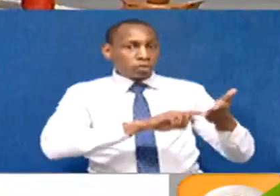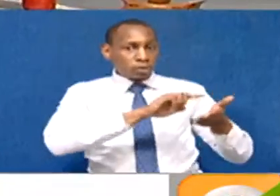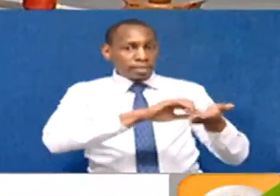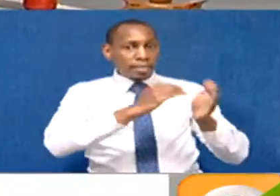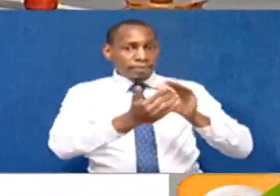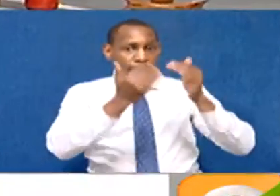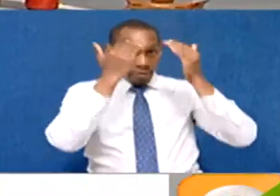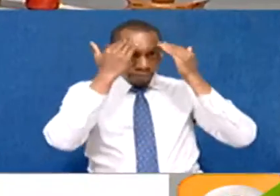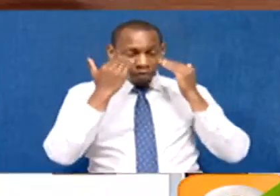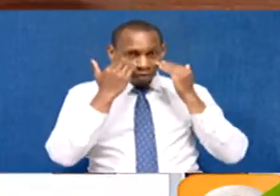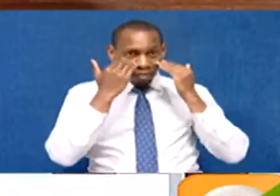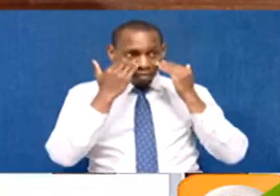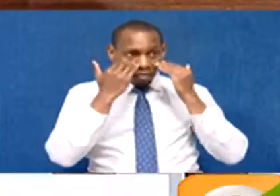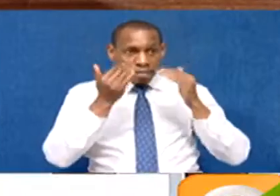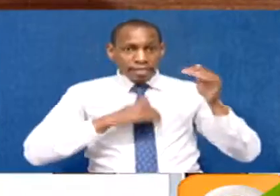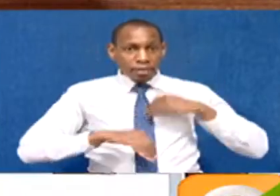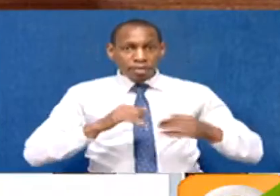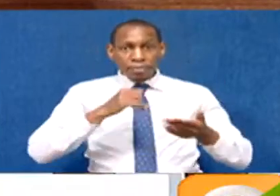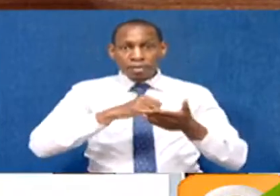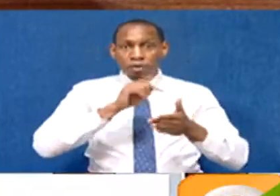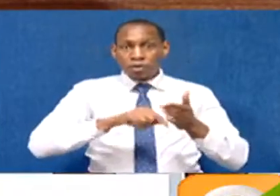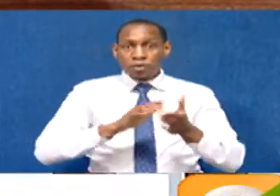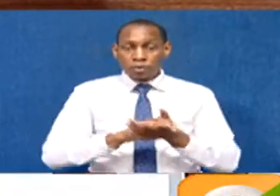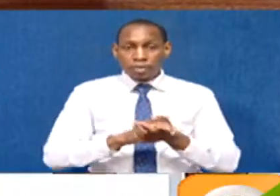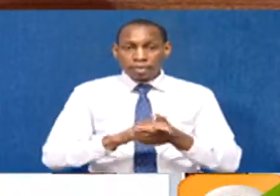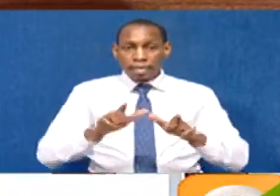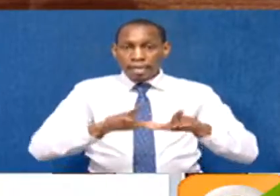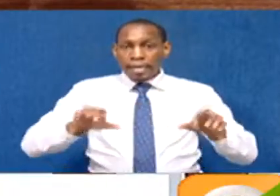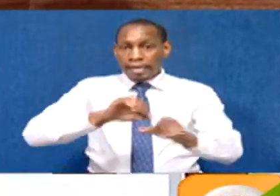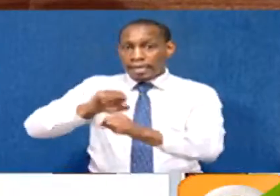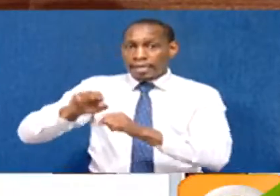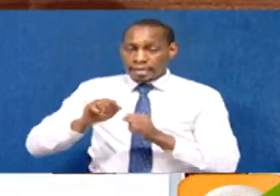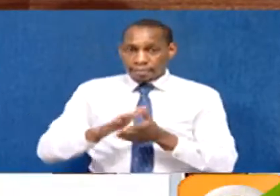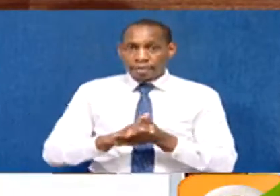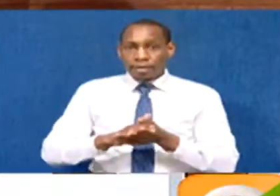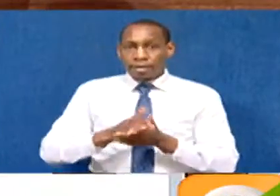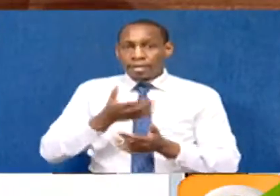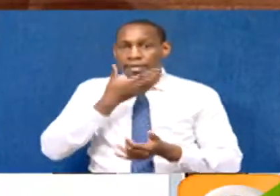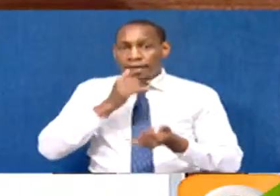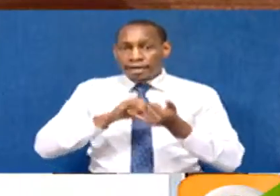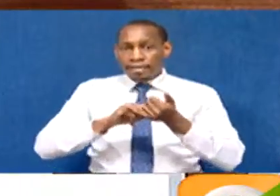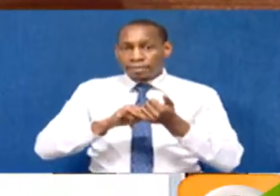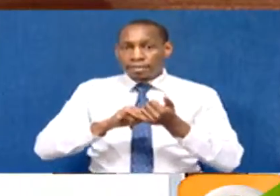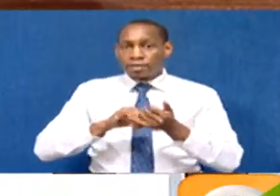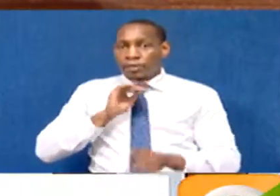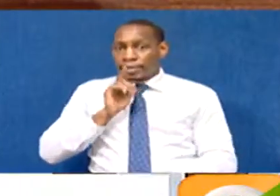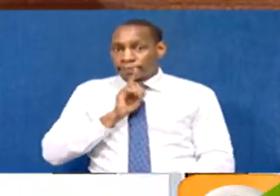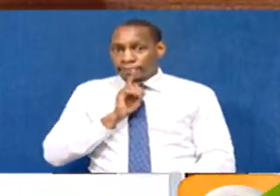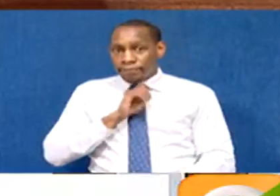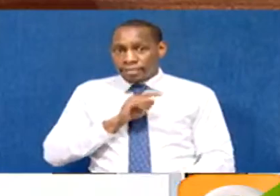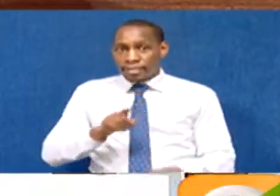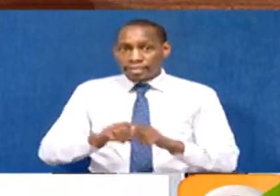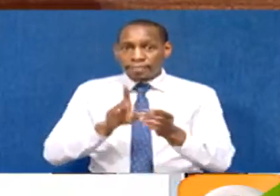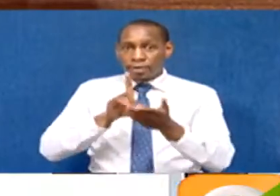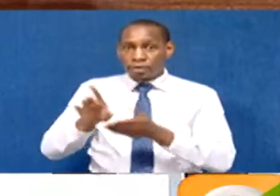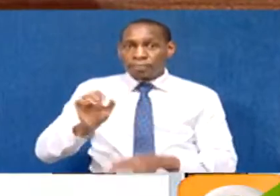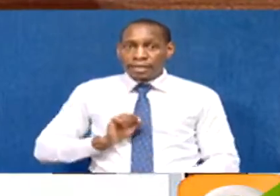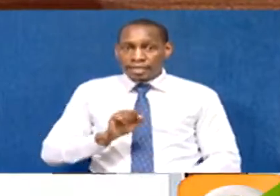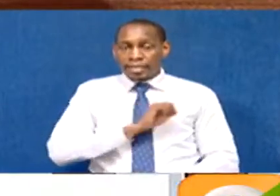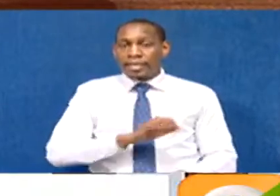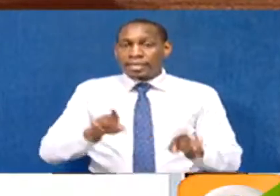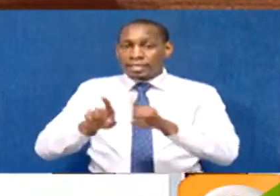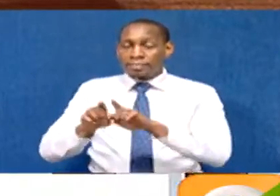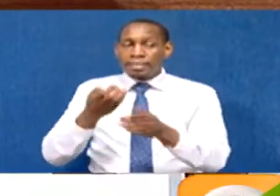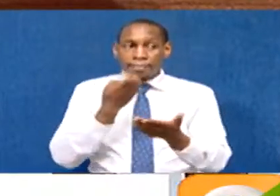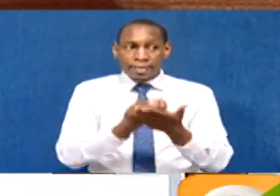court with it's corruption, including taking land from a widow. Okay? He was even impeached in the Senate for those